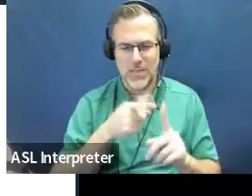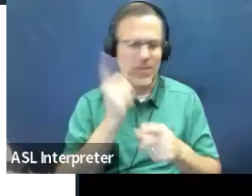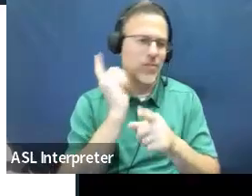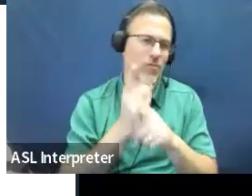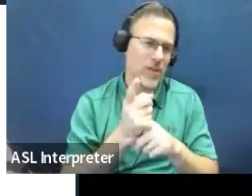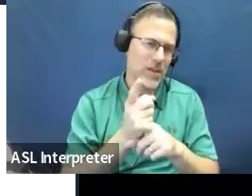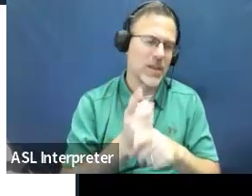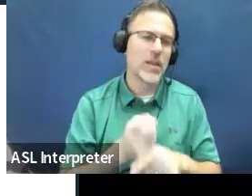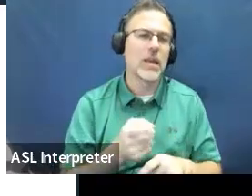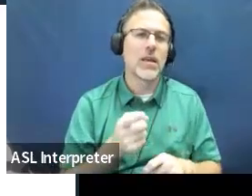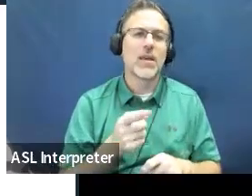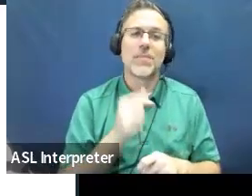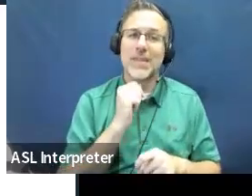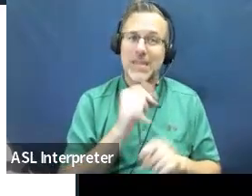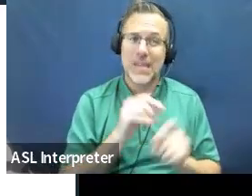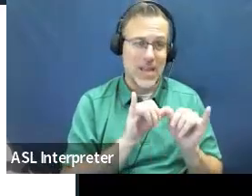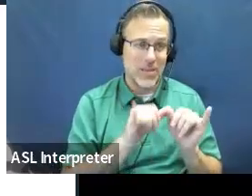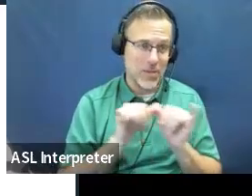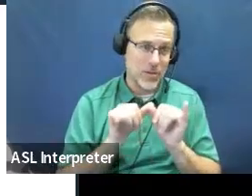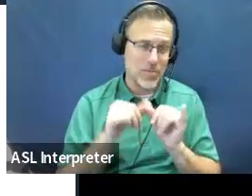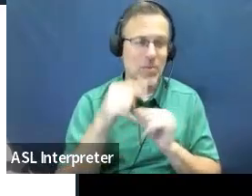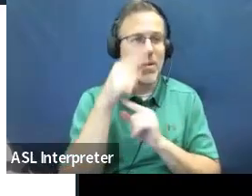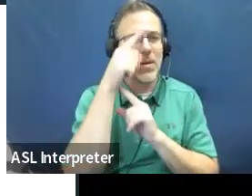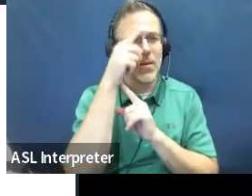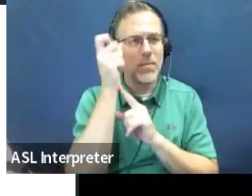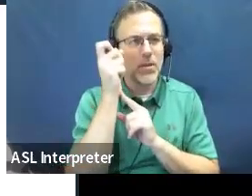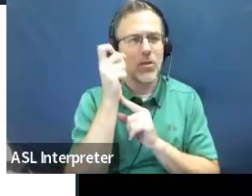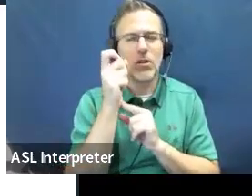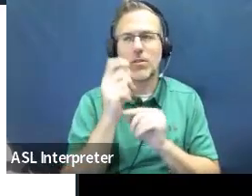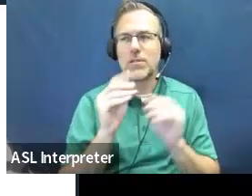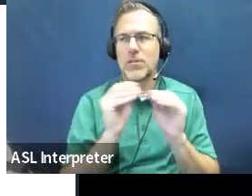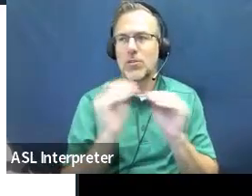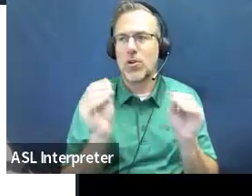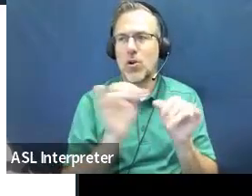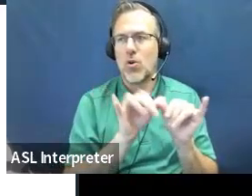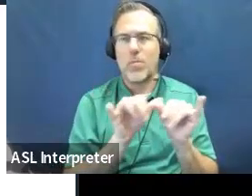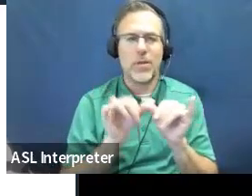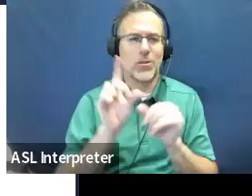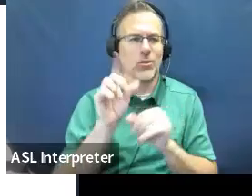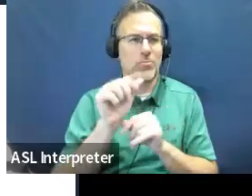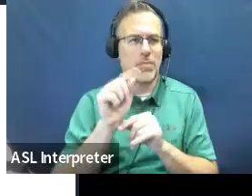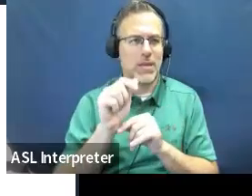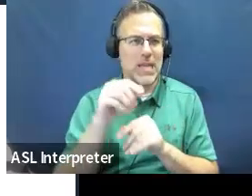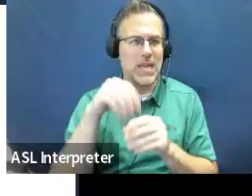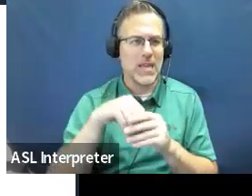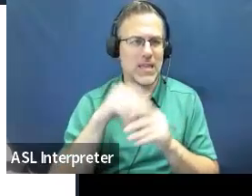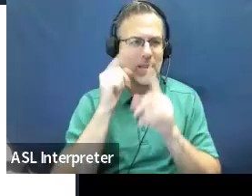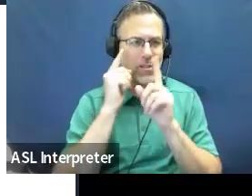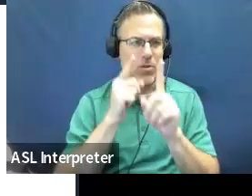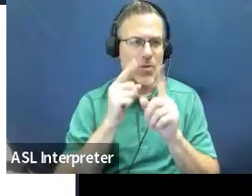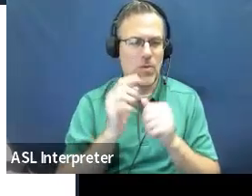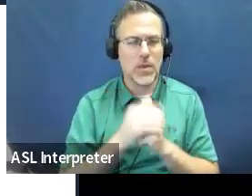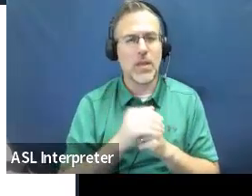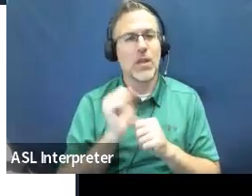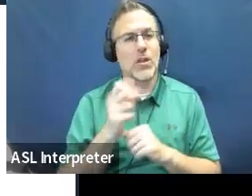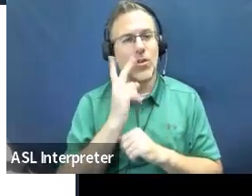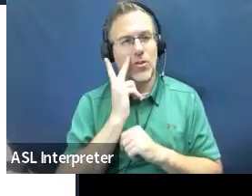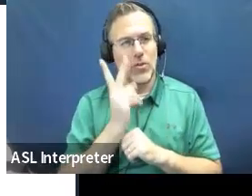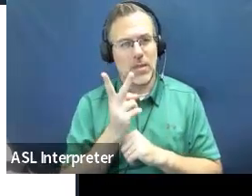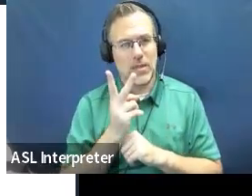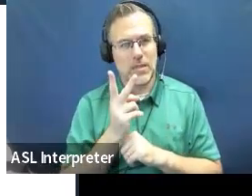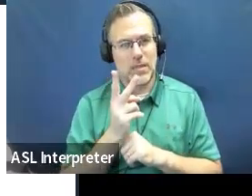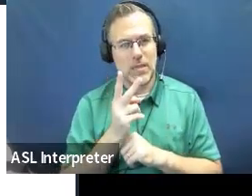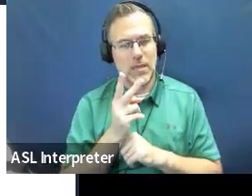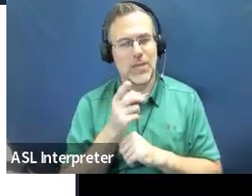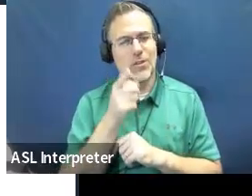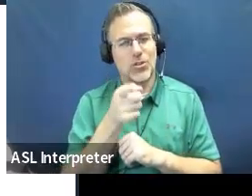here is that it wasn't measurable because there was no measurement data included in the goal. So here you can see instead it's that